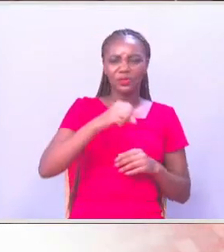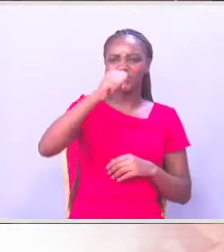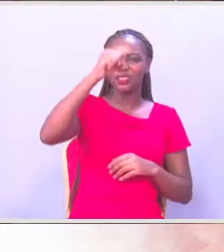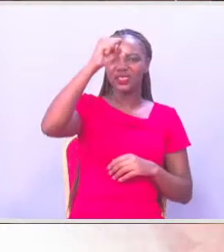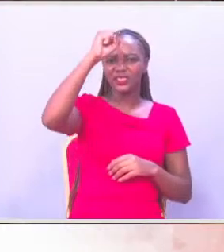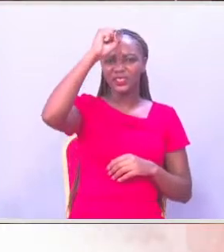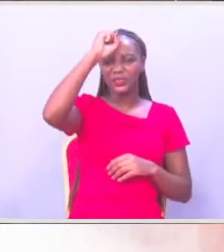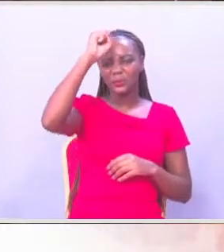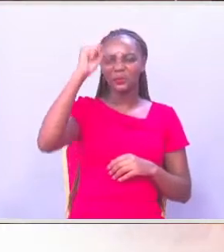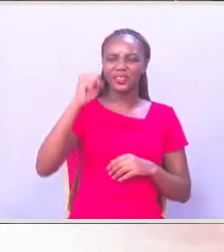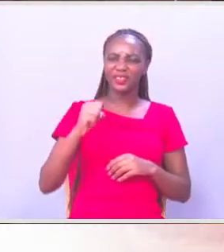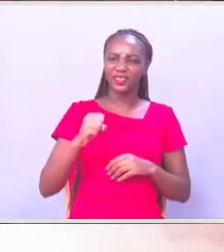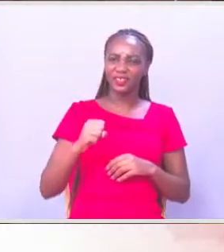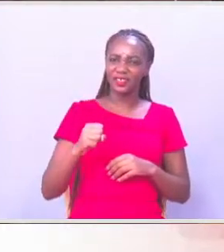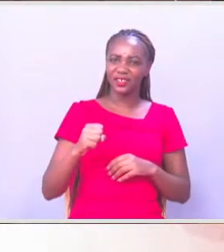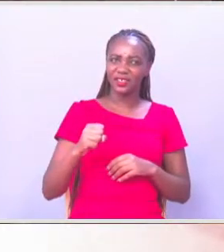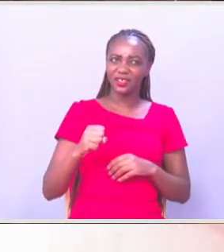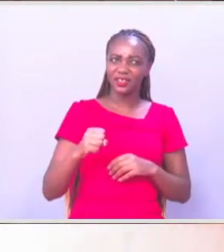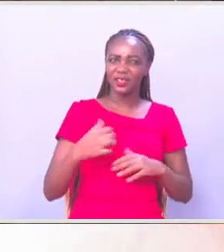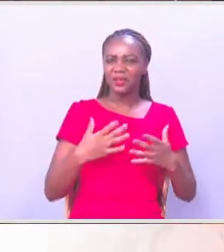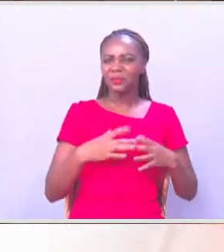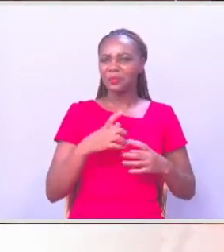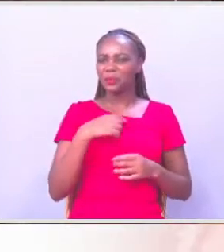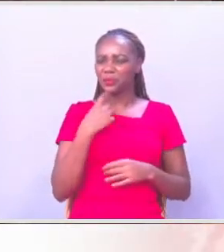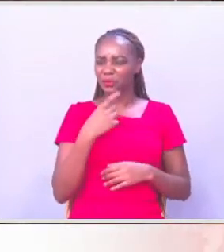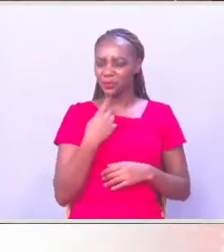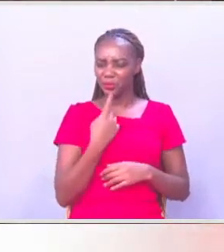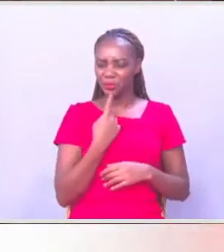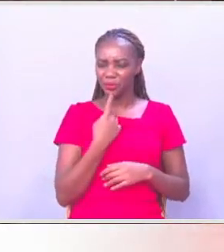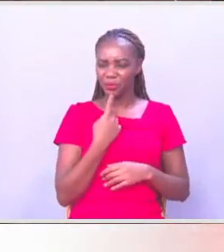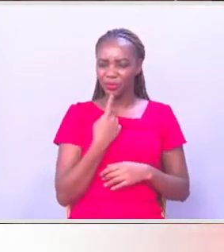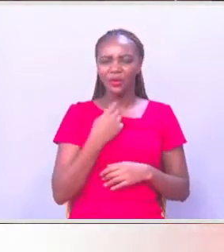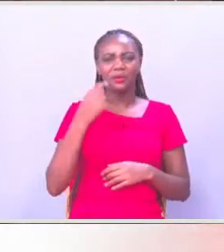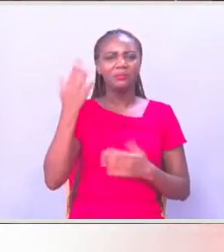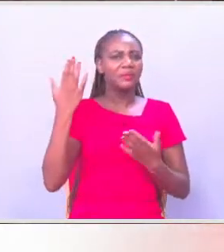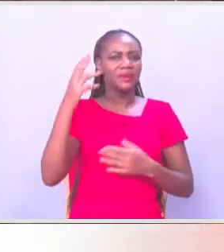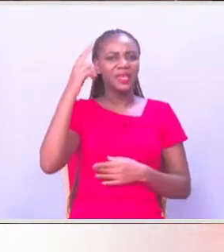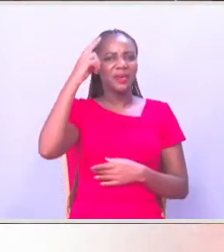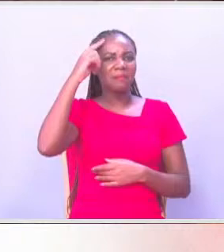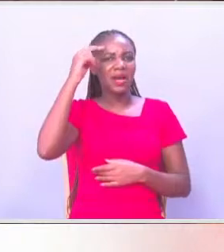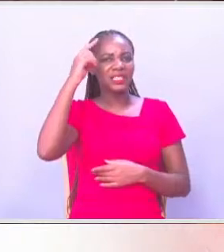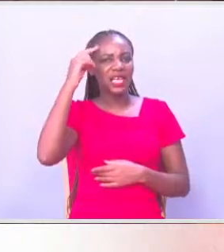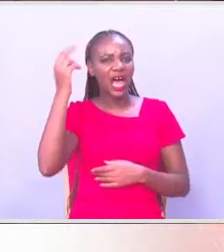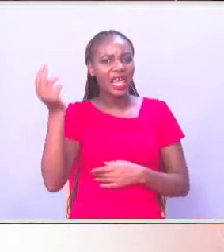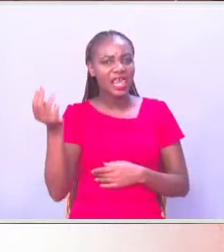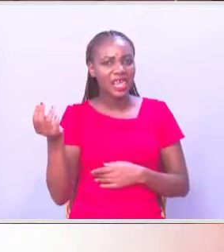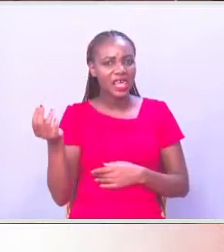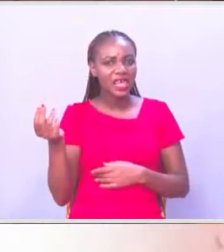maskini, si foolish. Wale watu walikuwa Masai,